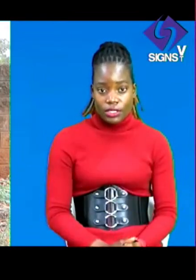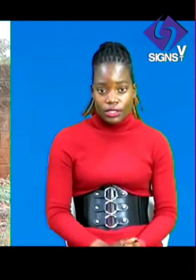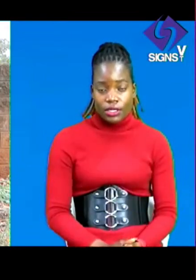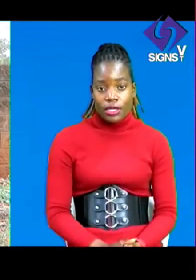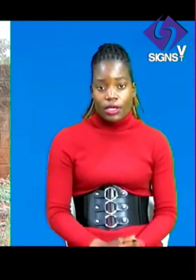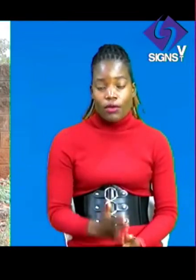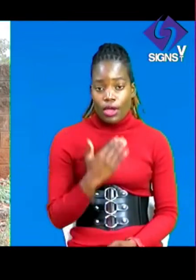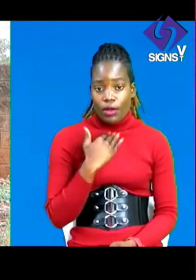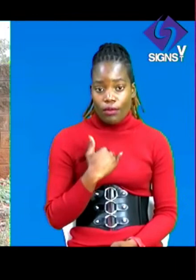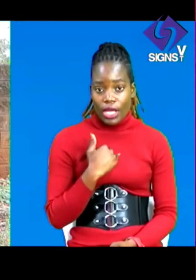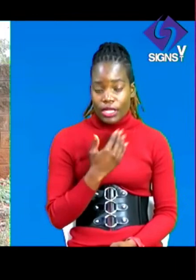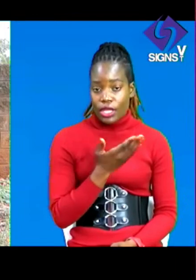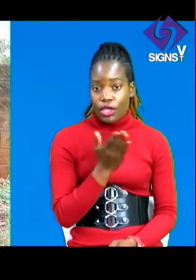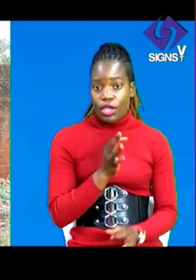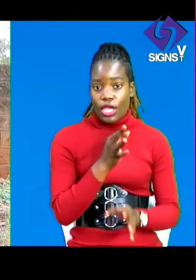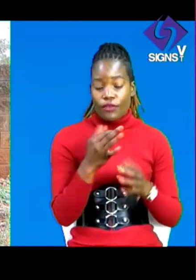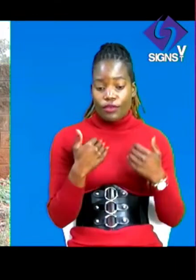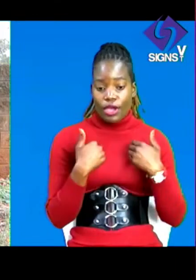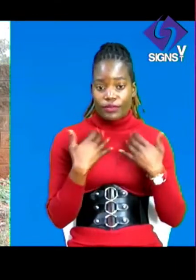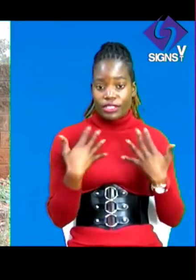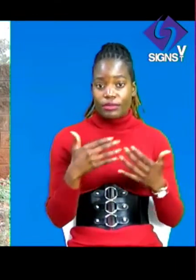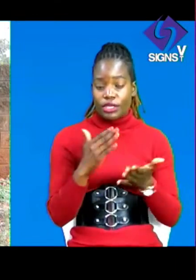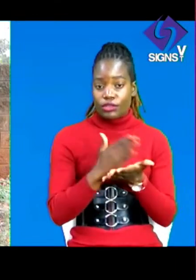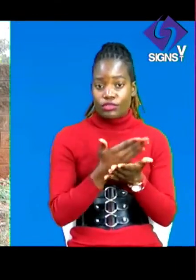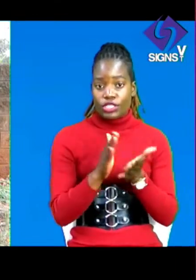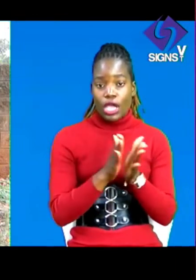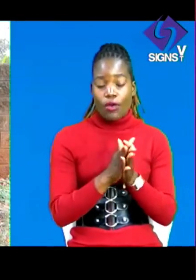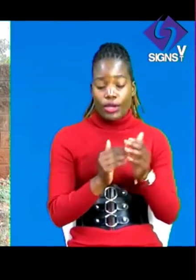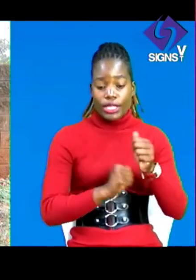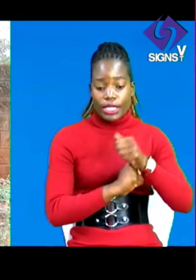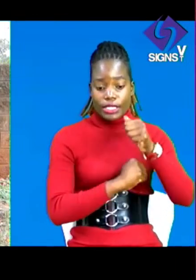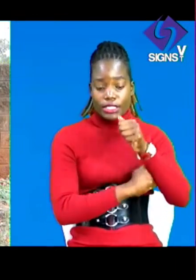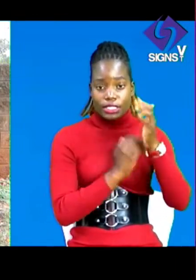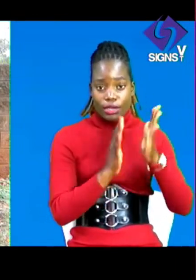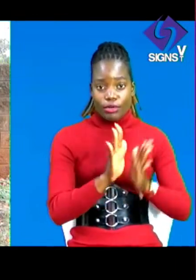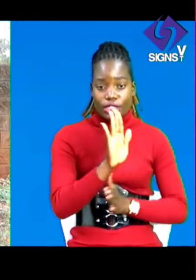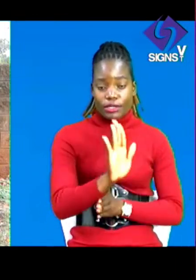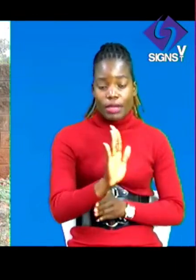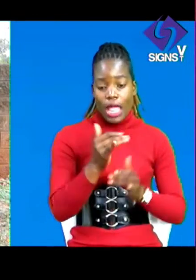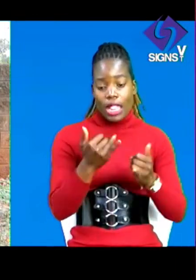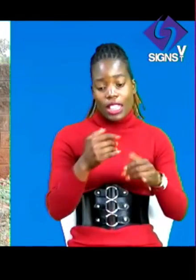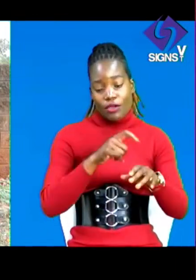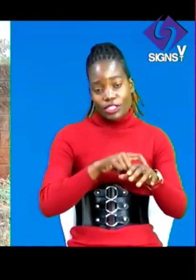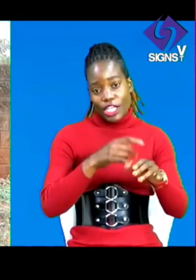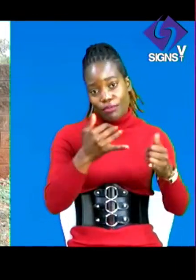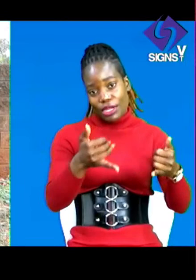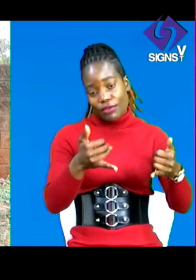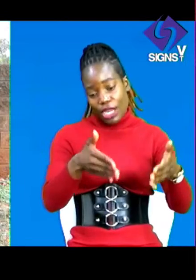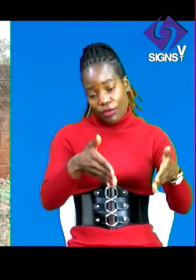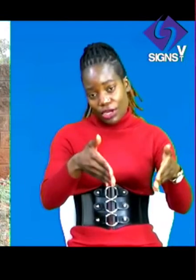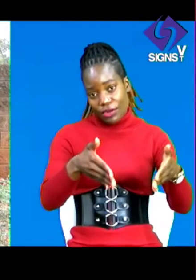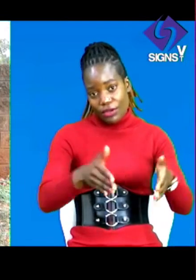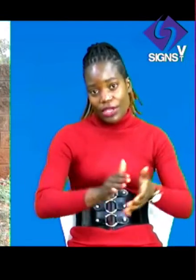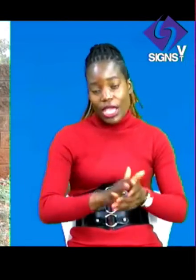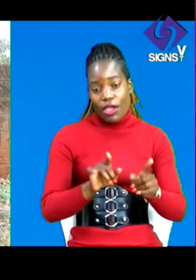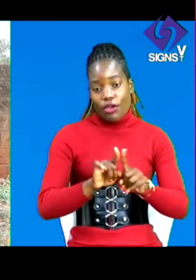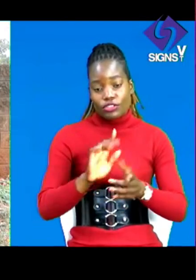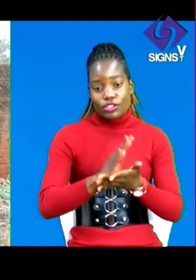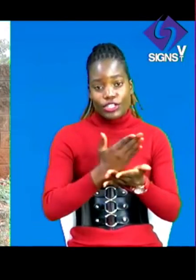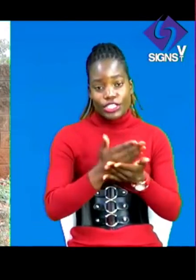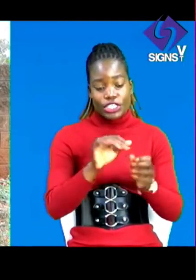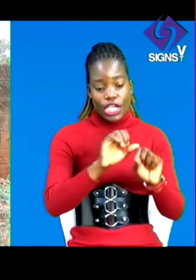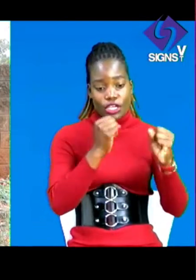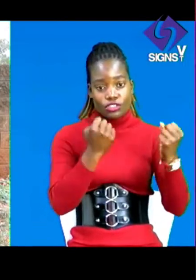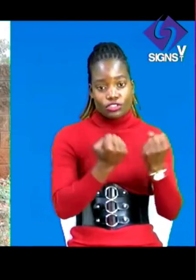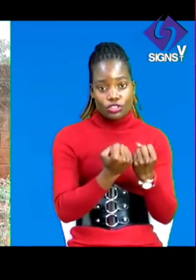like you maybe, if you have something to share with your fans, then this is the time too. And also you can share your social media handles